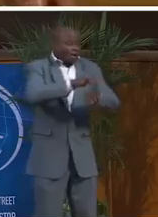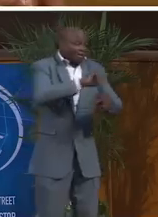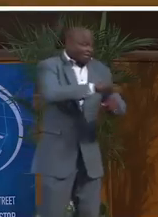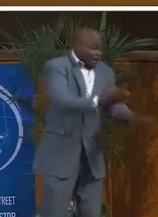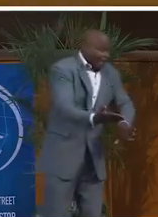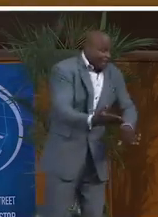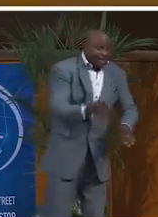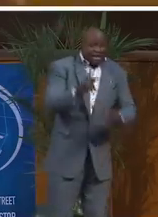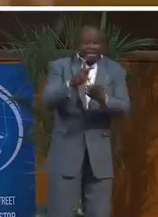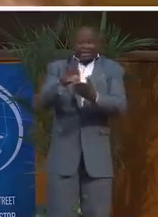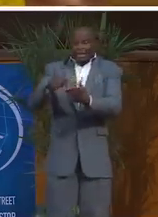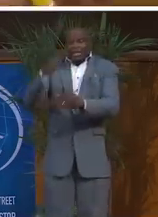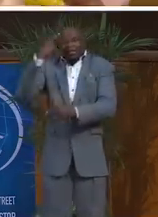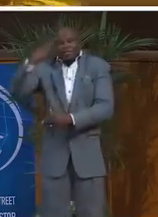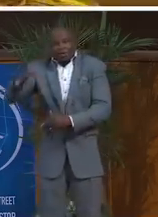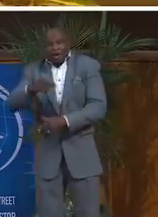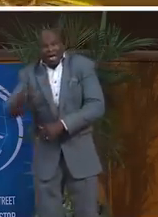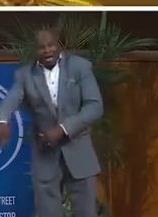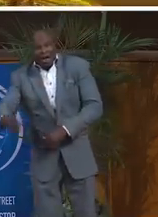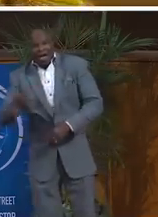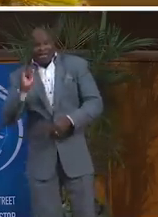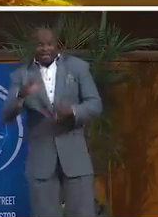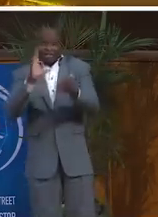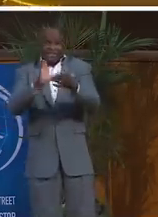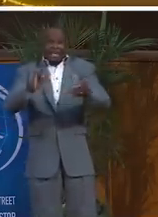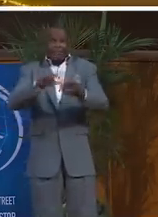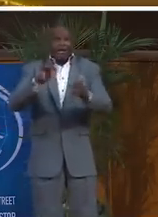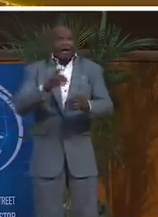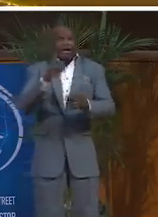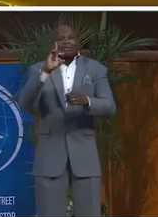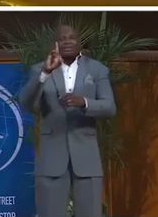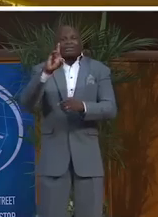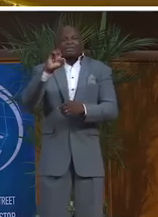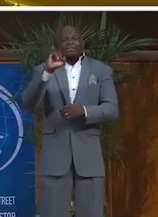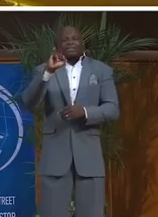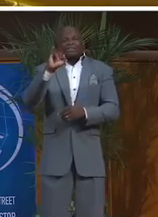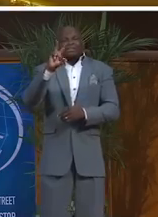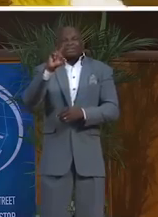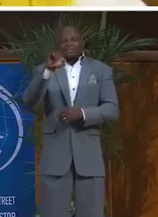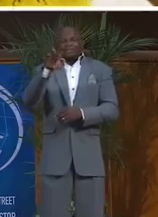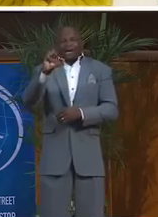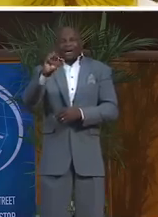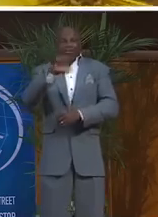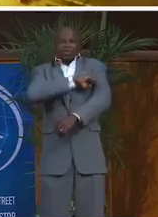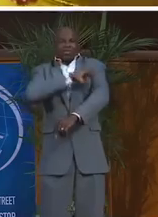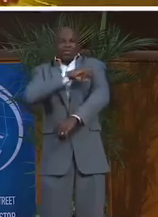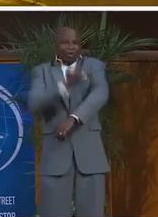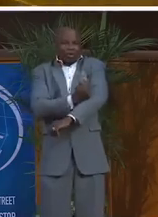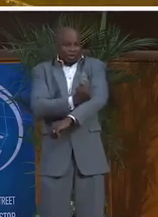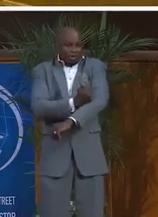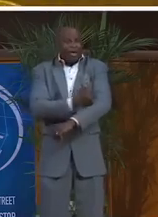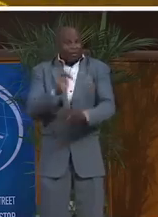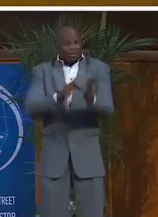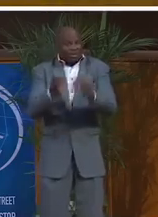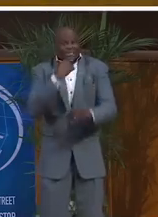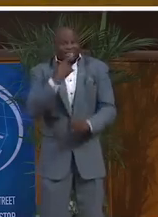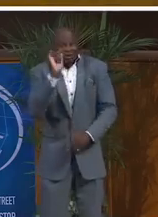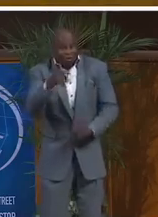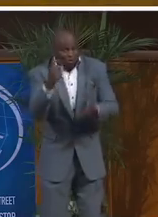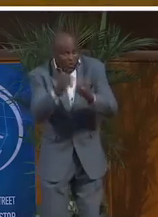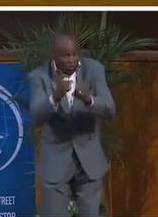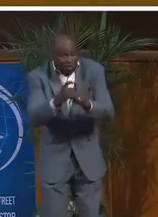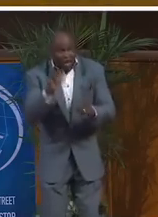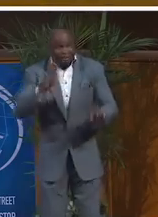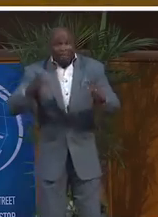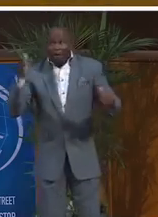hell. Beloved, that is a statement of divine authority. And when Jesus speaks this, those